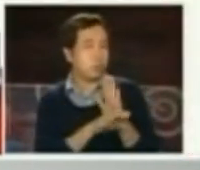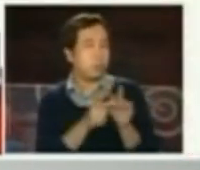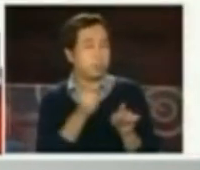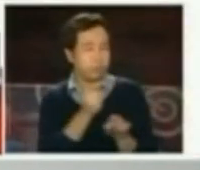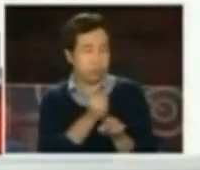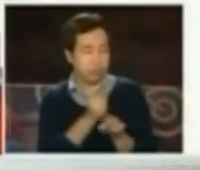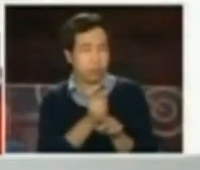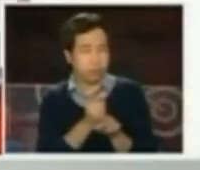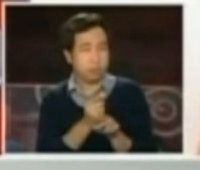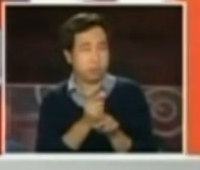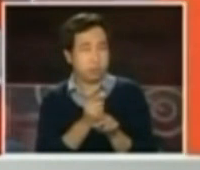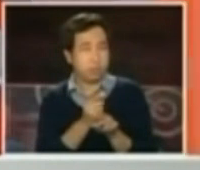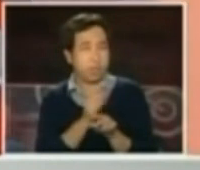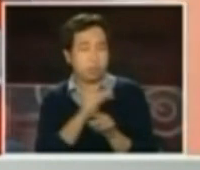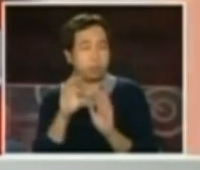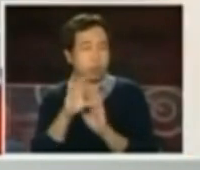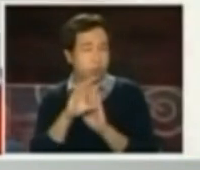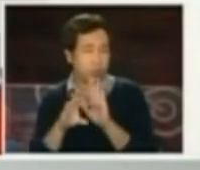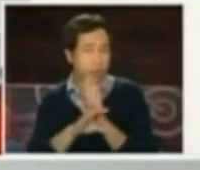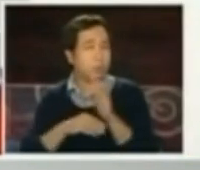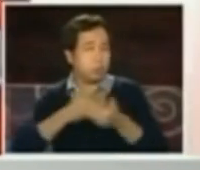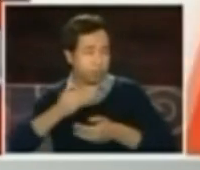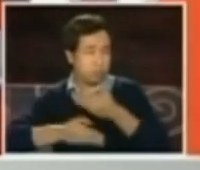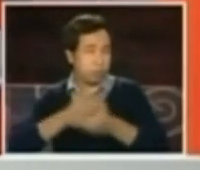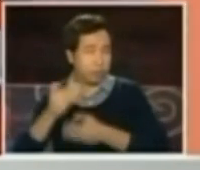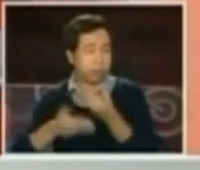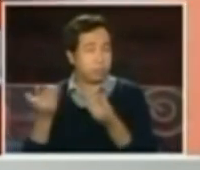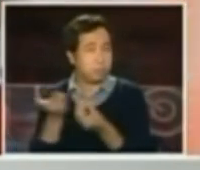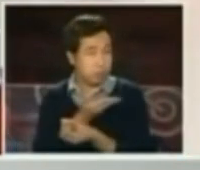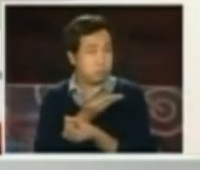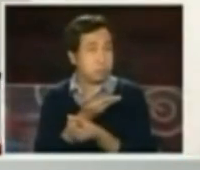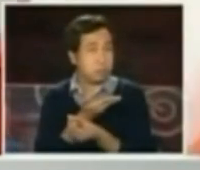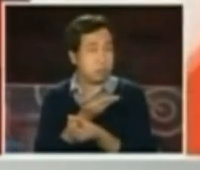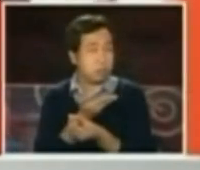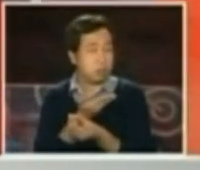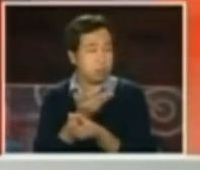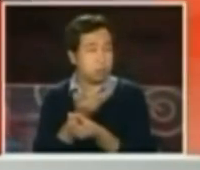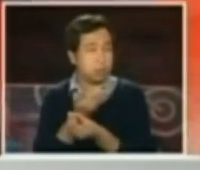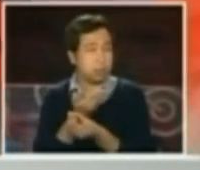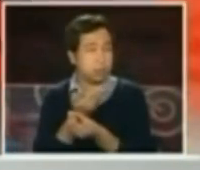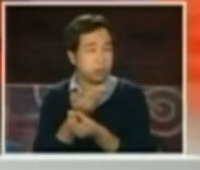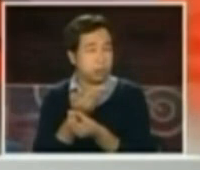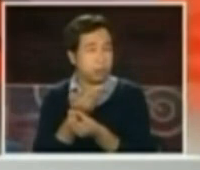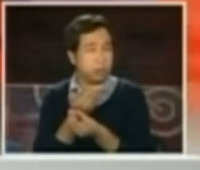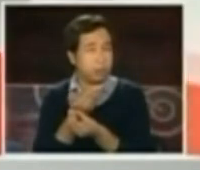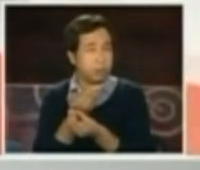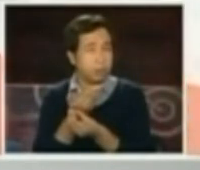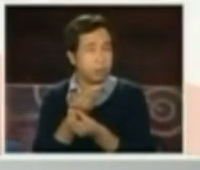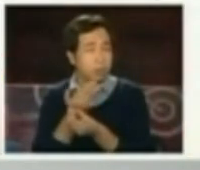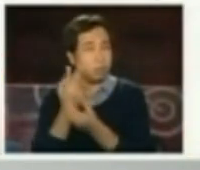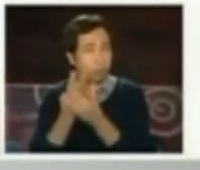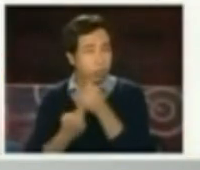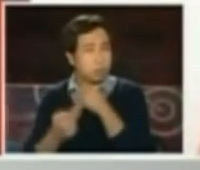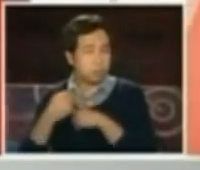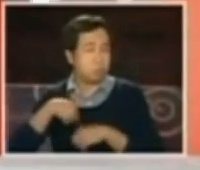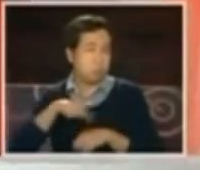vibrant, and working. And the constitutional process of impeachment works. And it can only